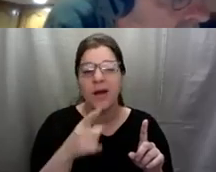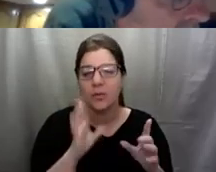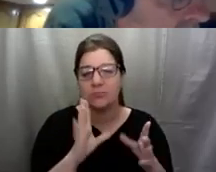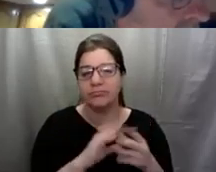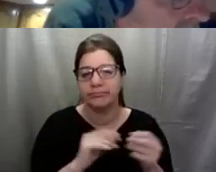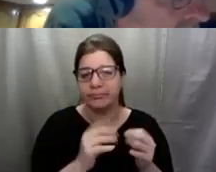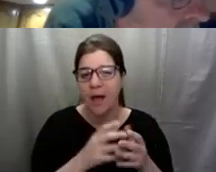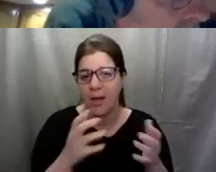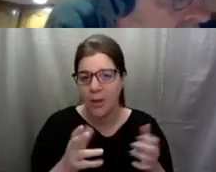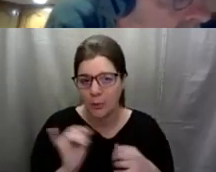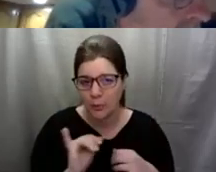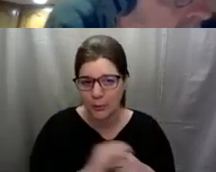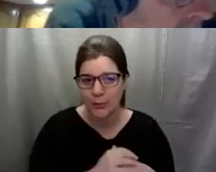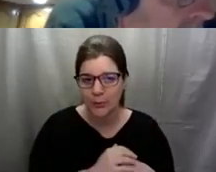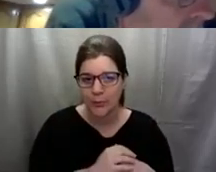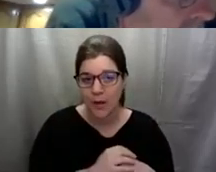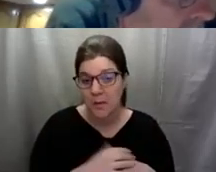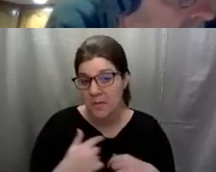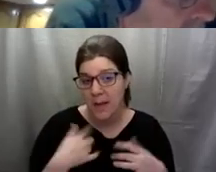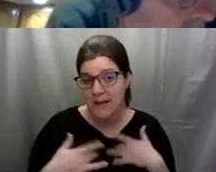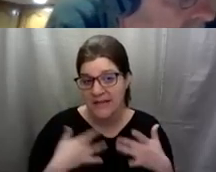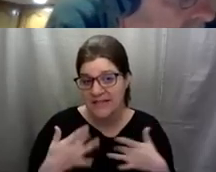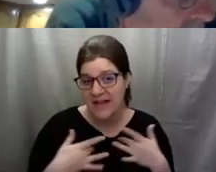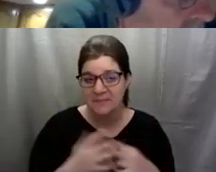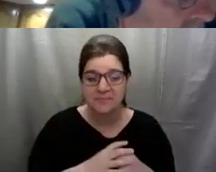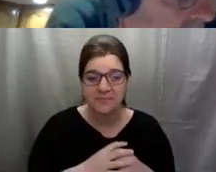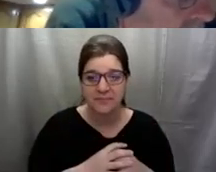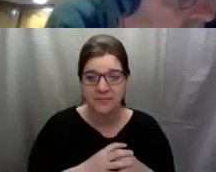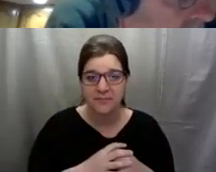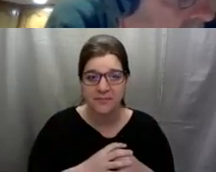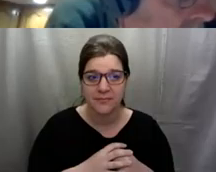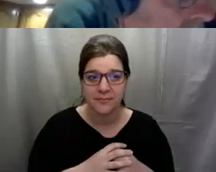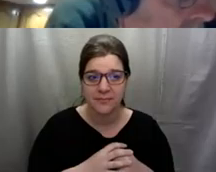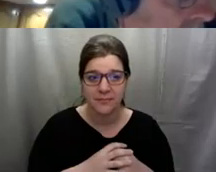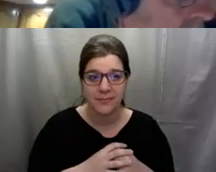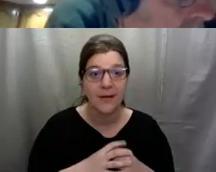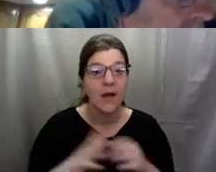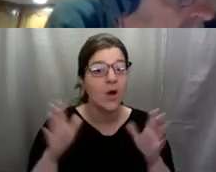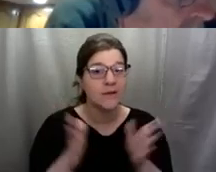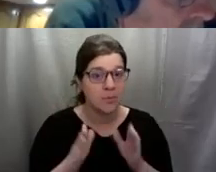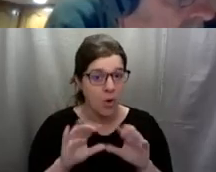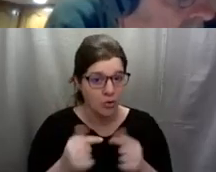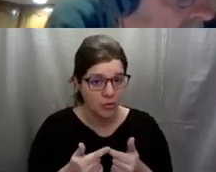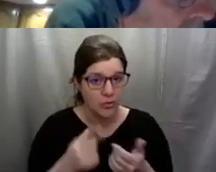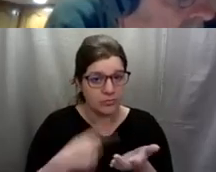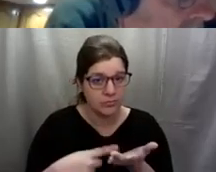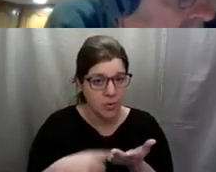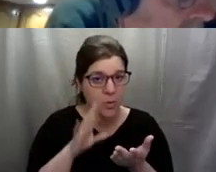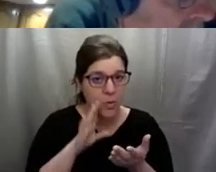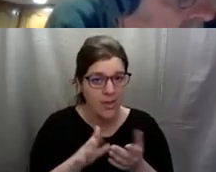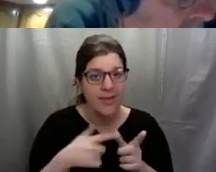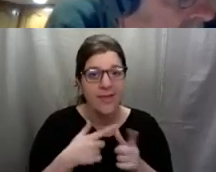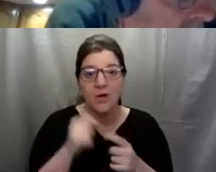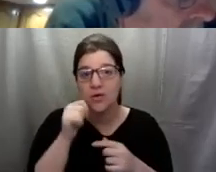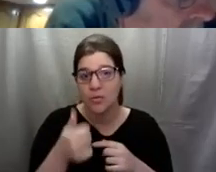So I'm excited about that. And then we will have another group of small groups, and then close tomorrow